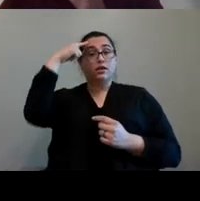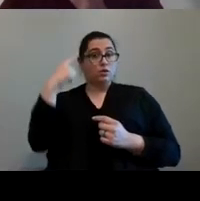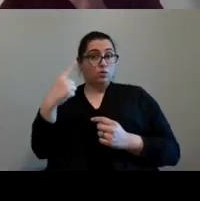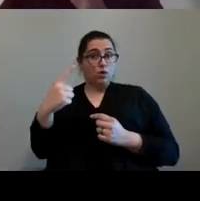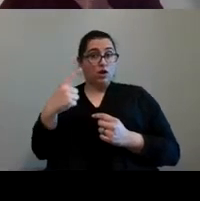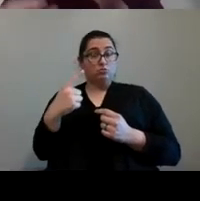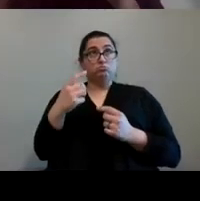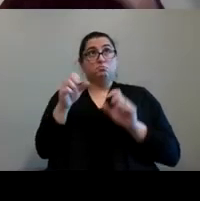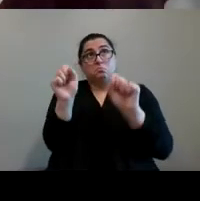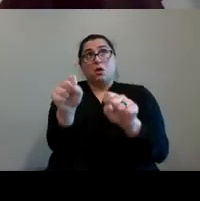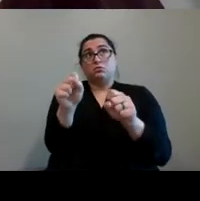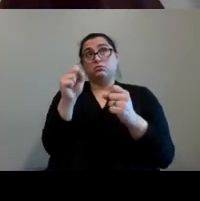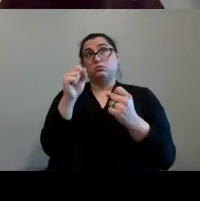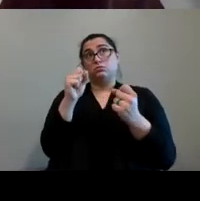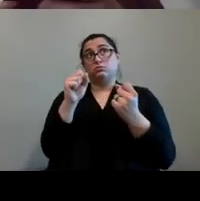of